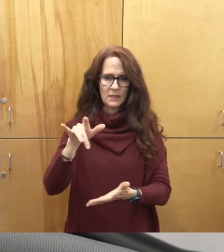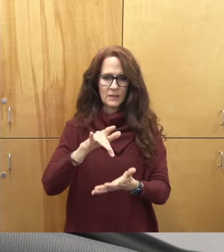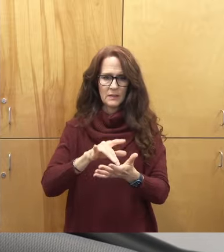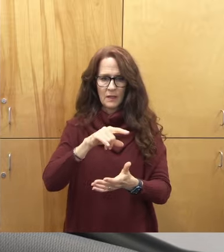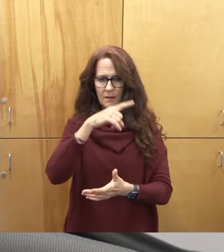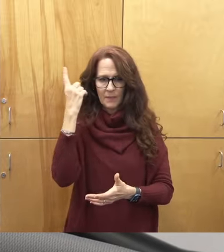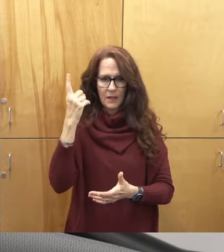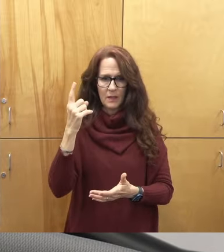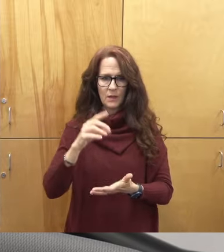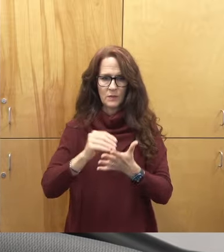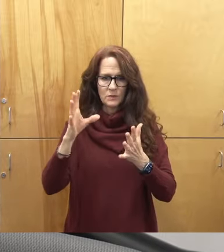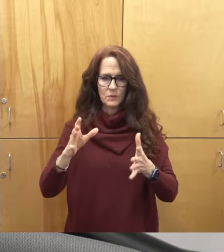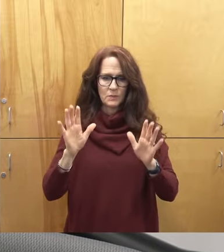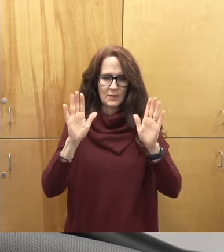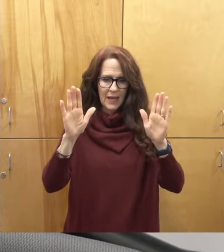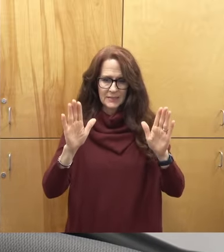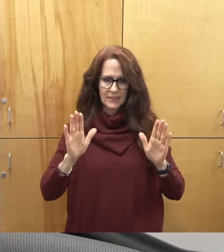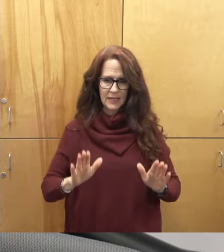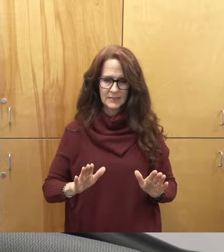Student Excellence.